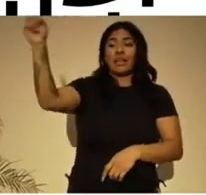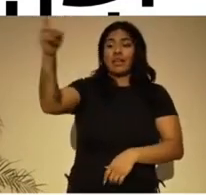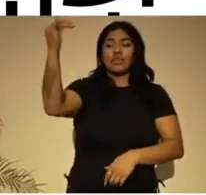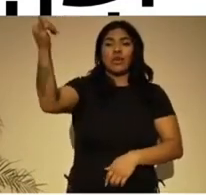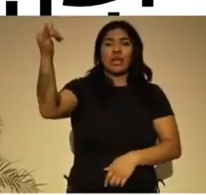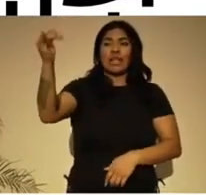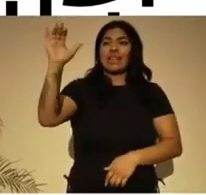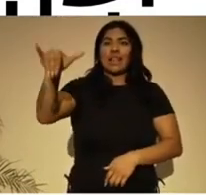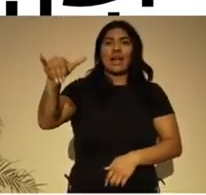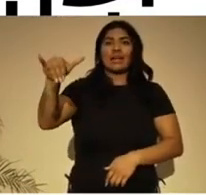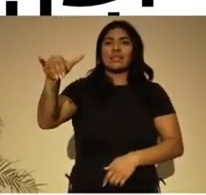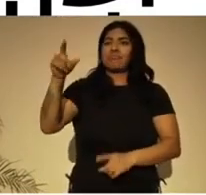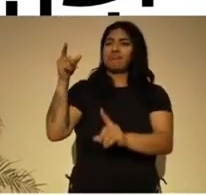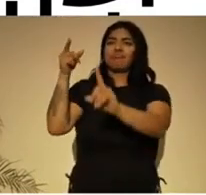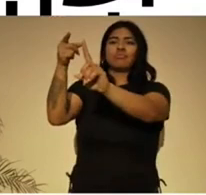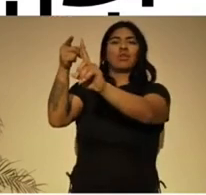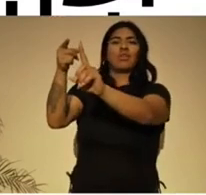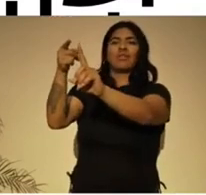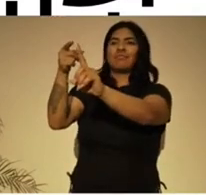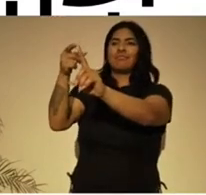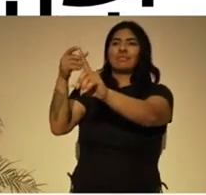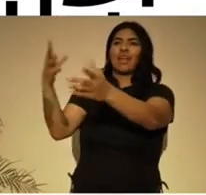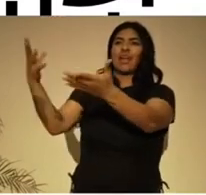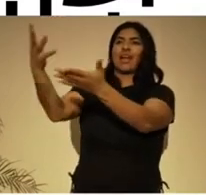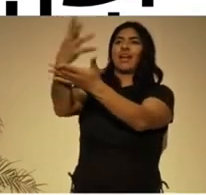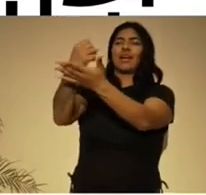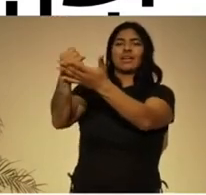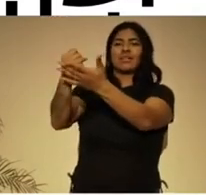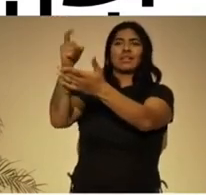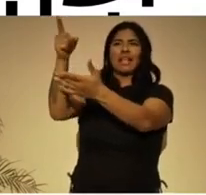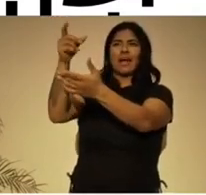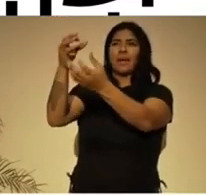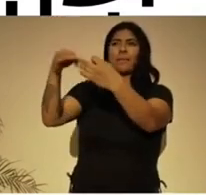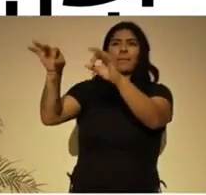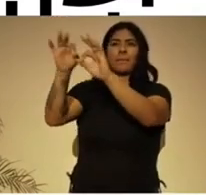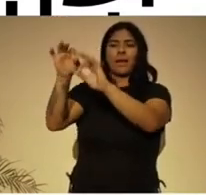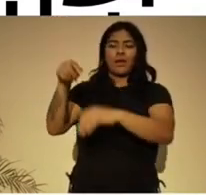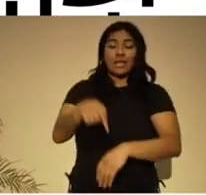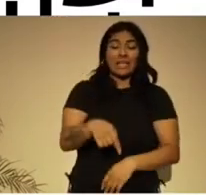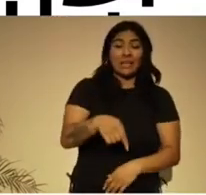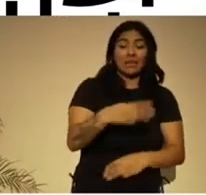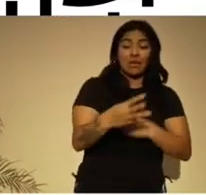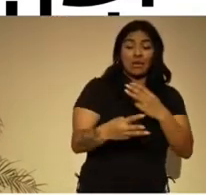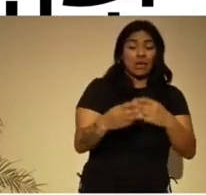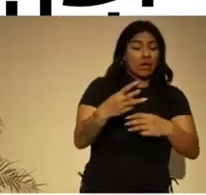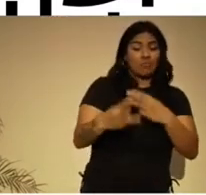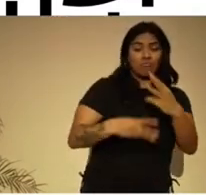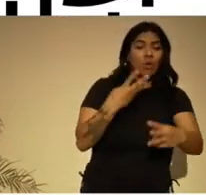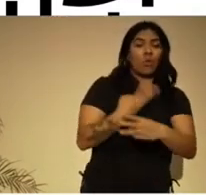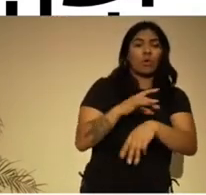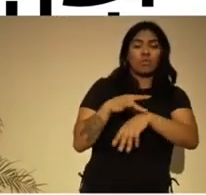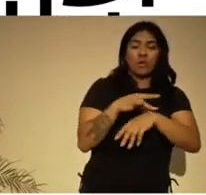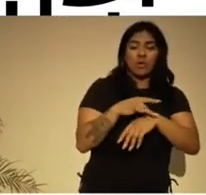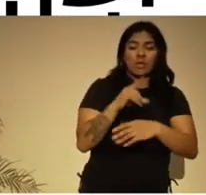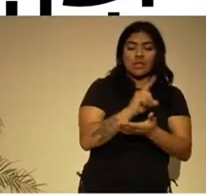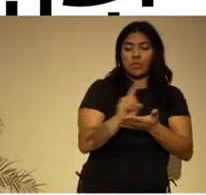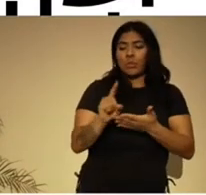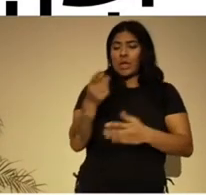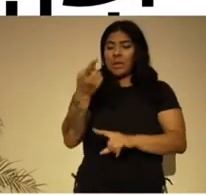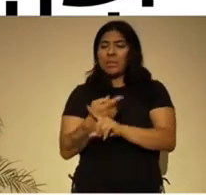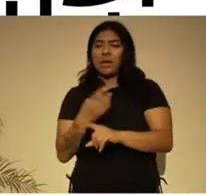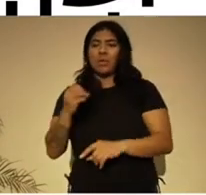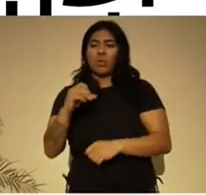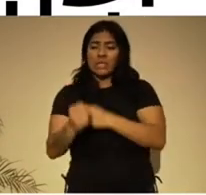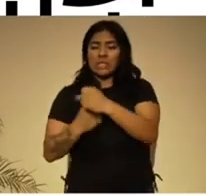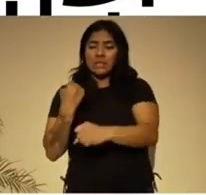that this is all I see and this is the only thing that matters here on earth, what tomorrow looks like or what this week or what this month or what the next